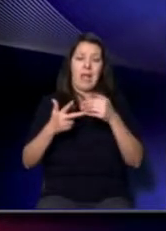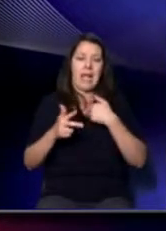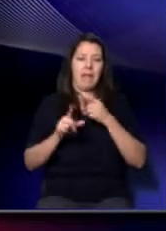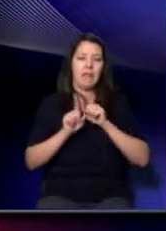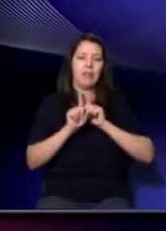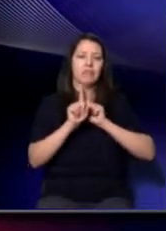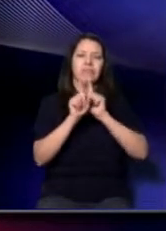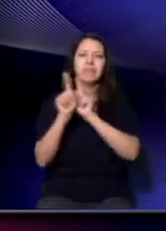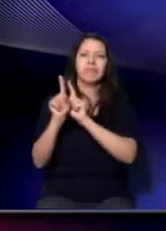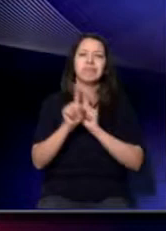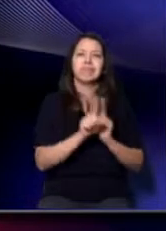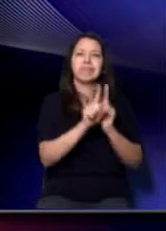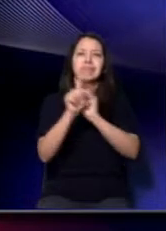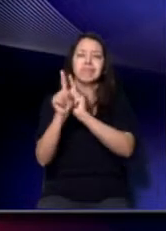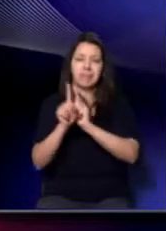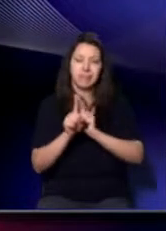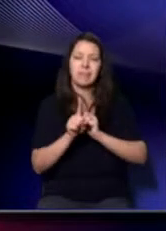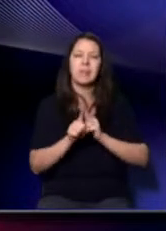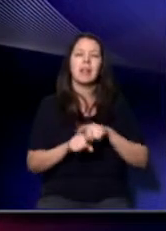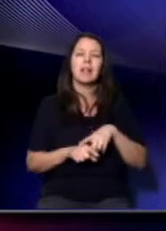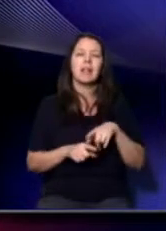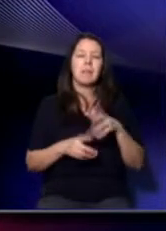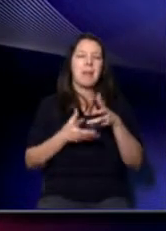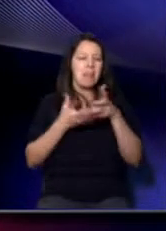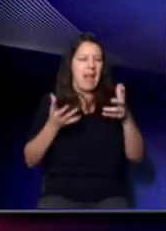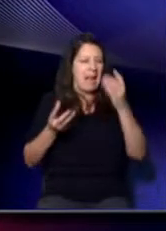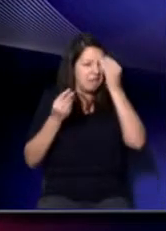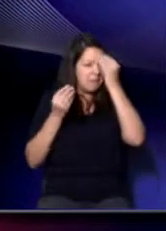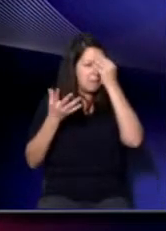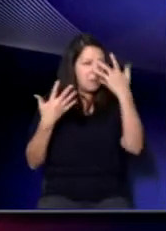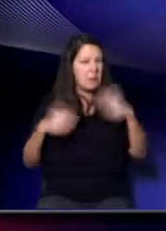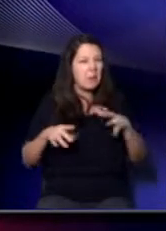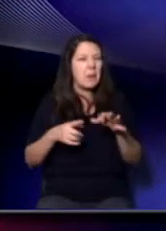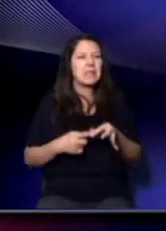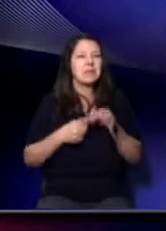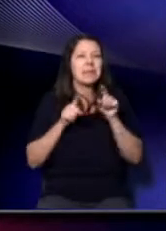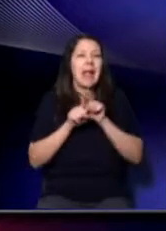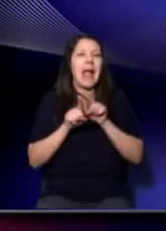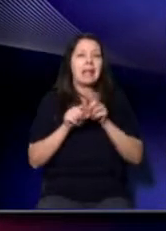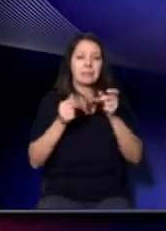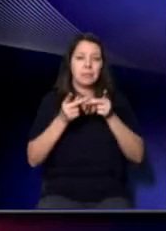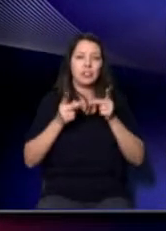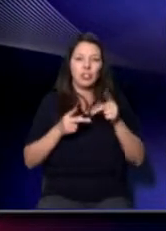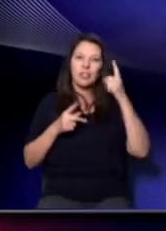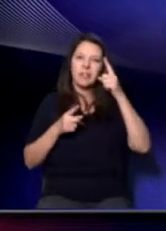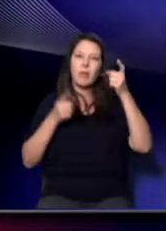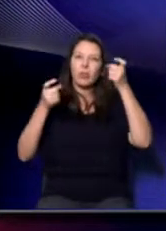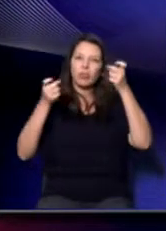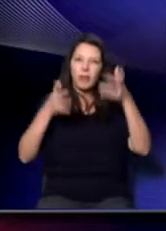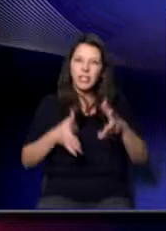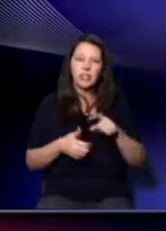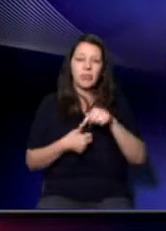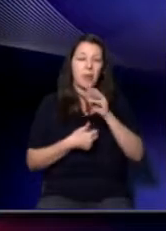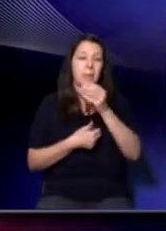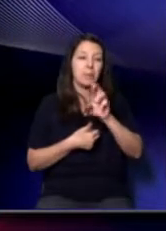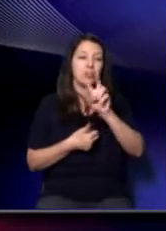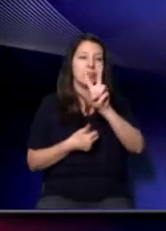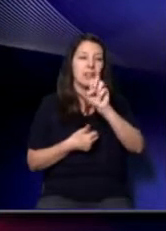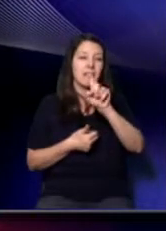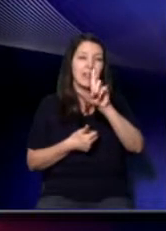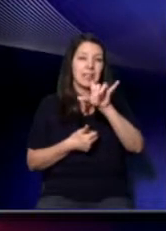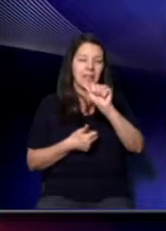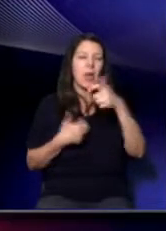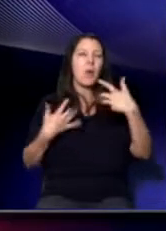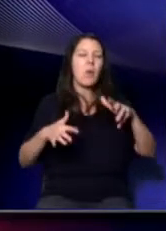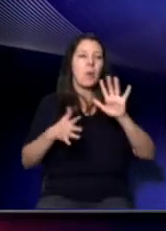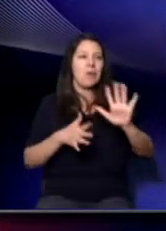much to acquire, especially in the positions for directors and Mr. Valdivia's. That's a lot to gain in such short time.